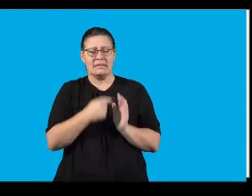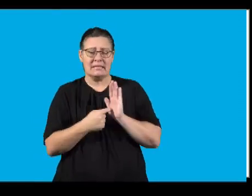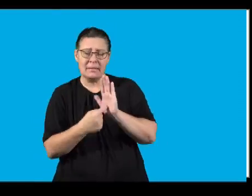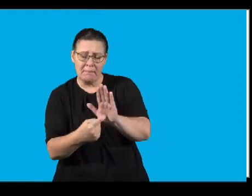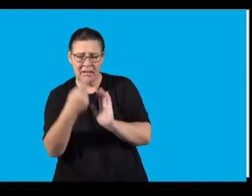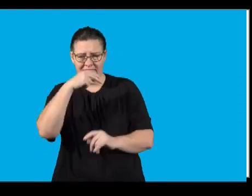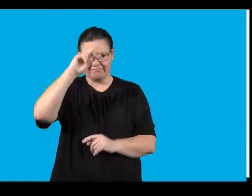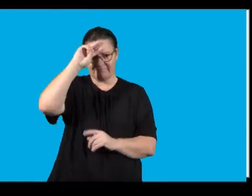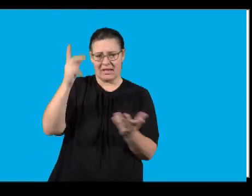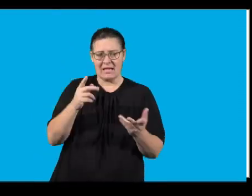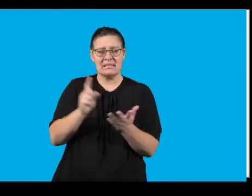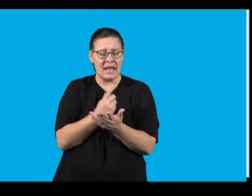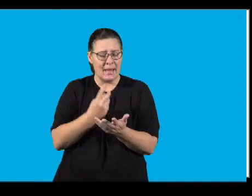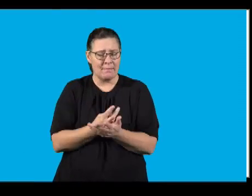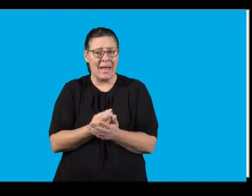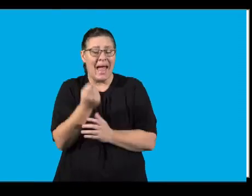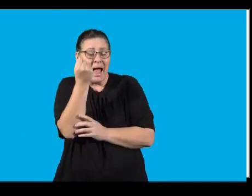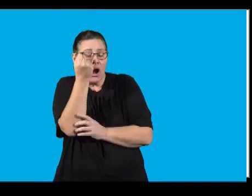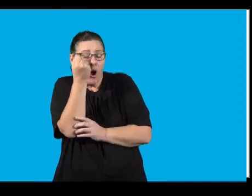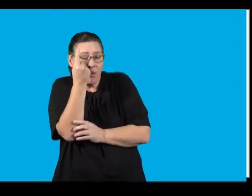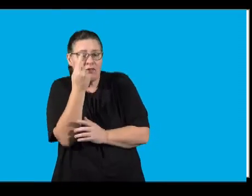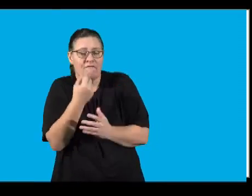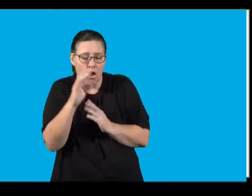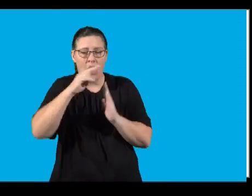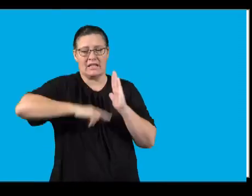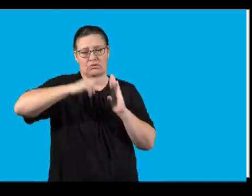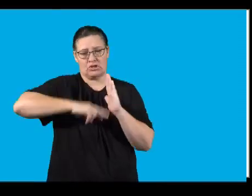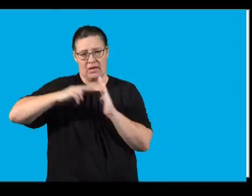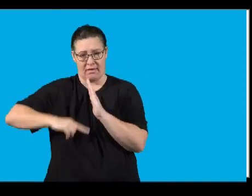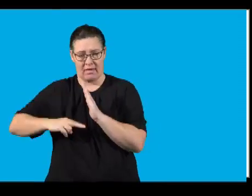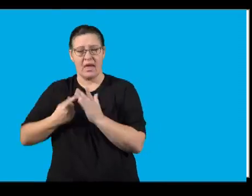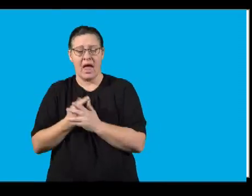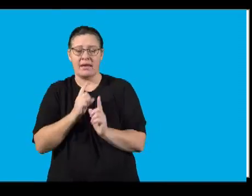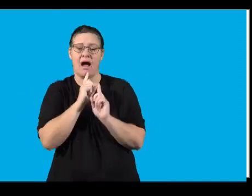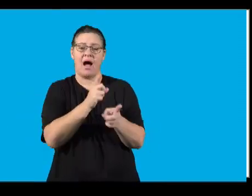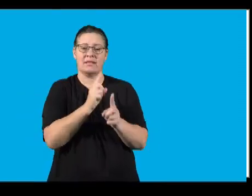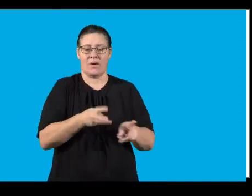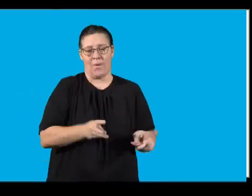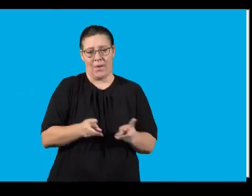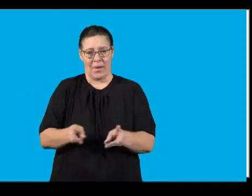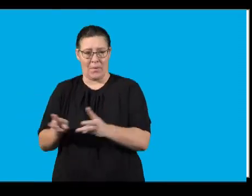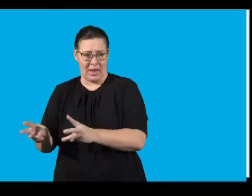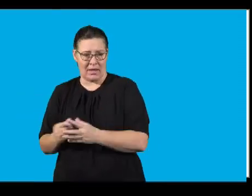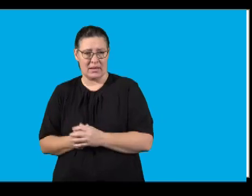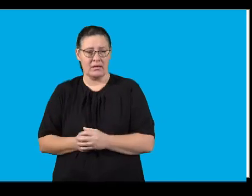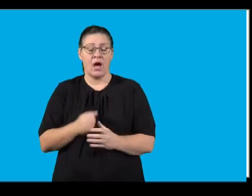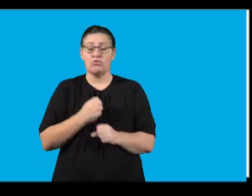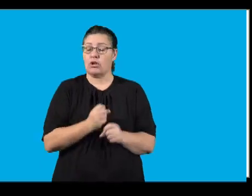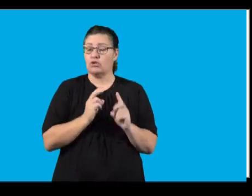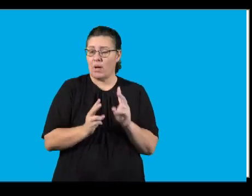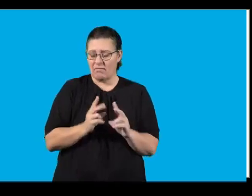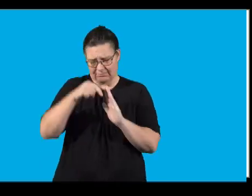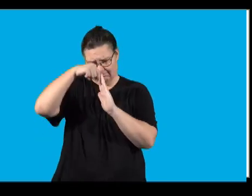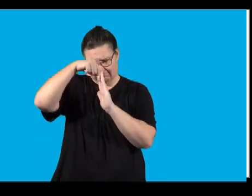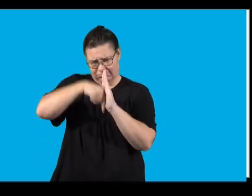Also comprehension skills for literature, all right? And then answering techniques. And then at grade 12 level, we are honing